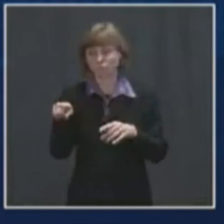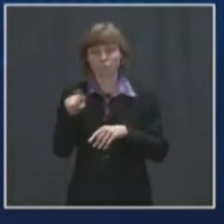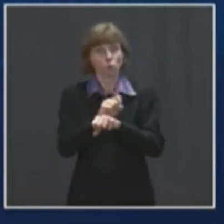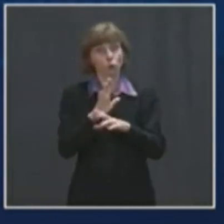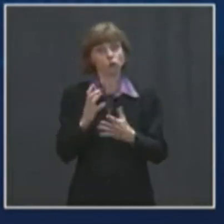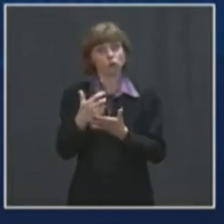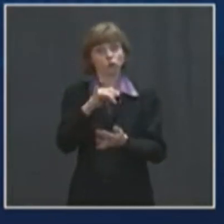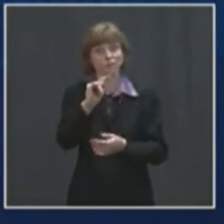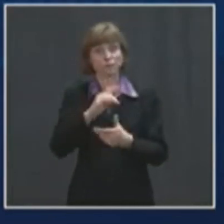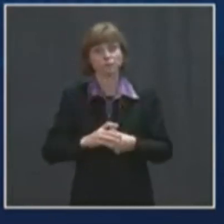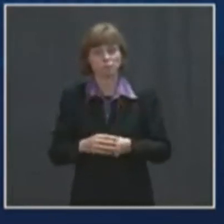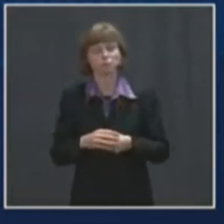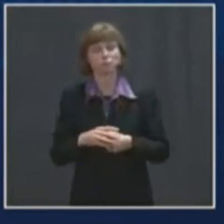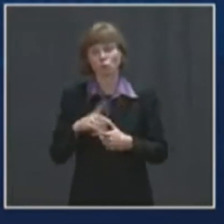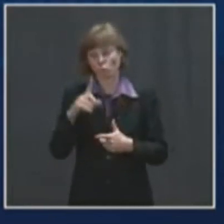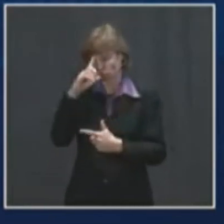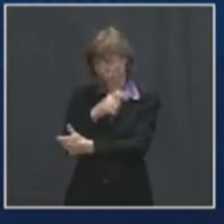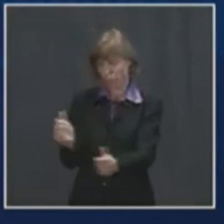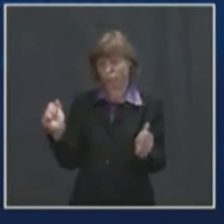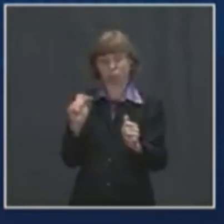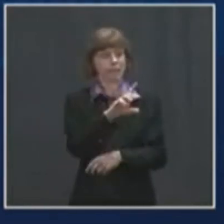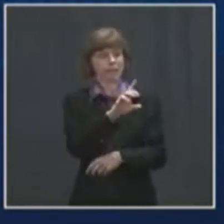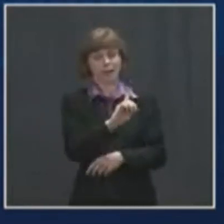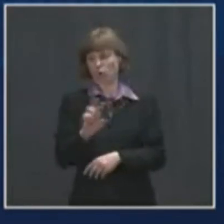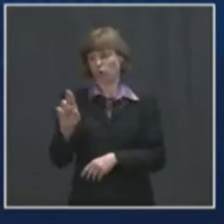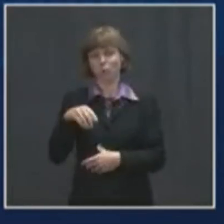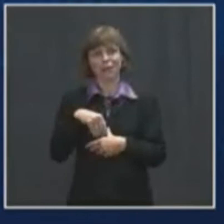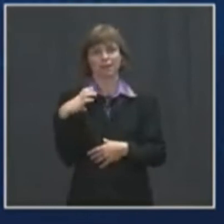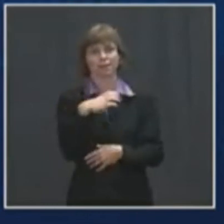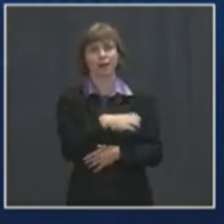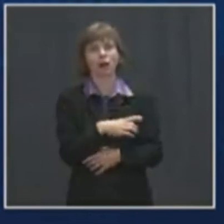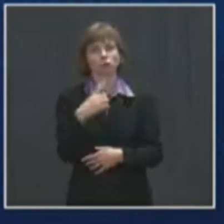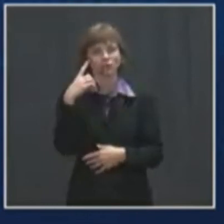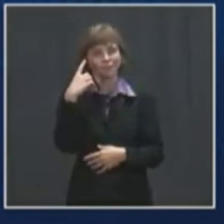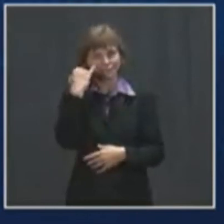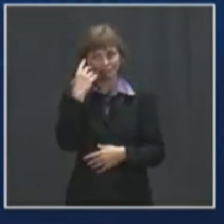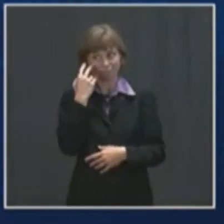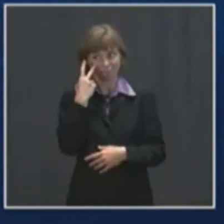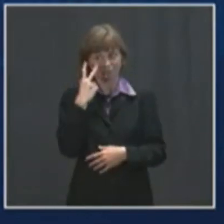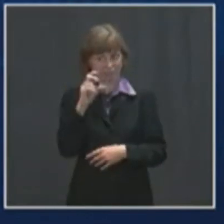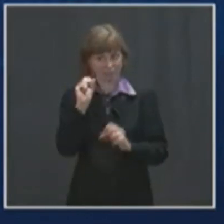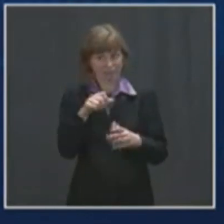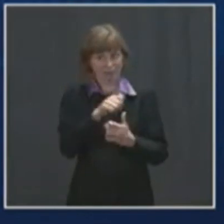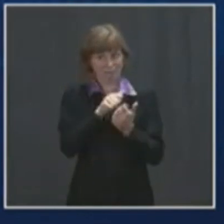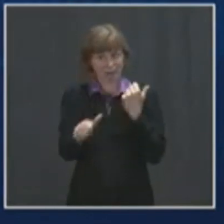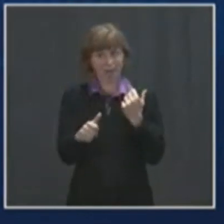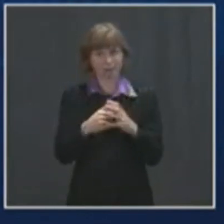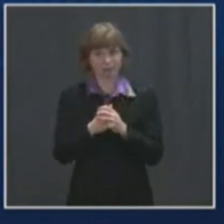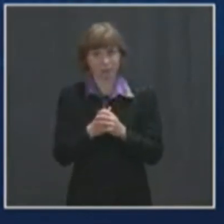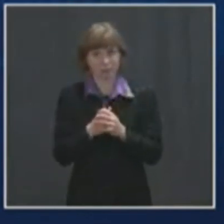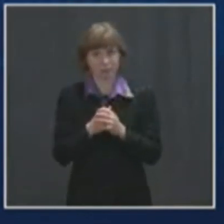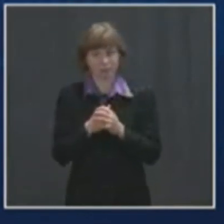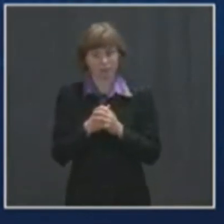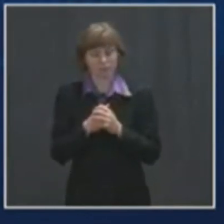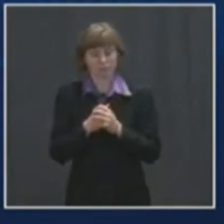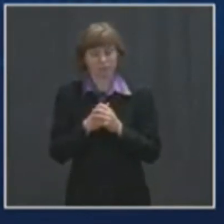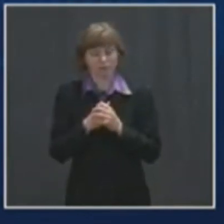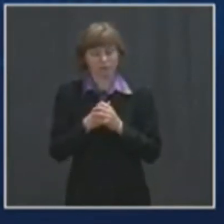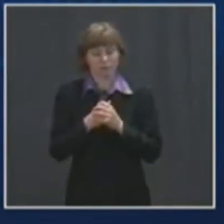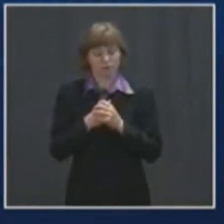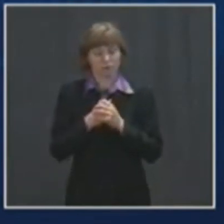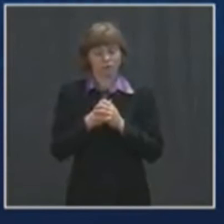and Republicans in Congress to see if this is possible through the parliamentary process of reconciliation. Go ahead, Karen. Jen, to follow up on that and the quote that